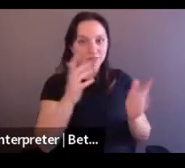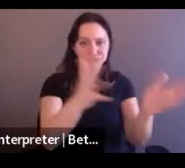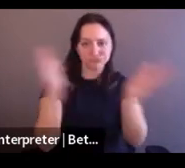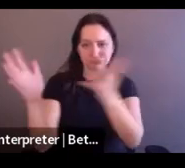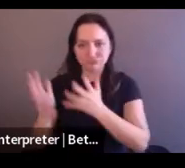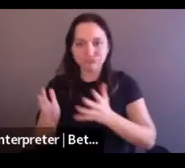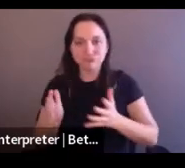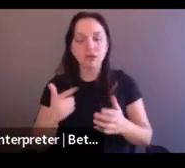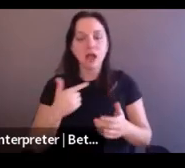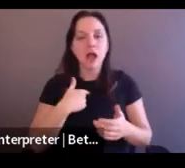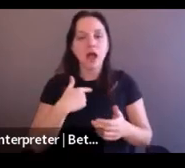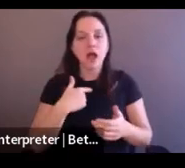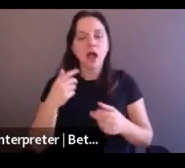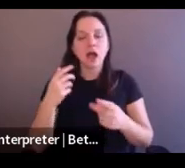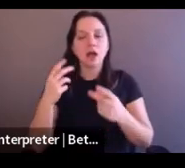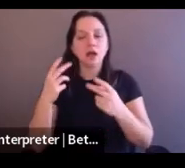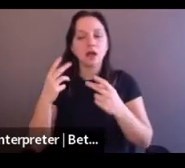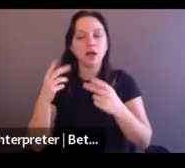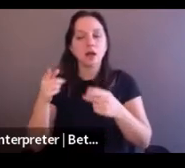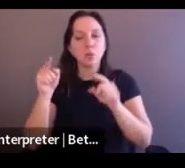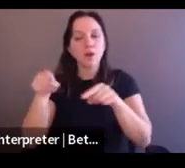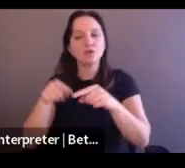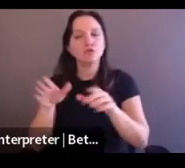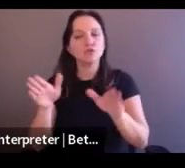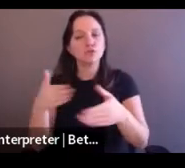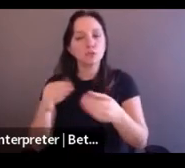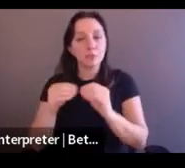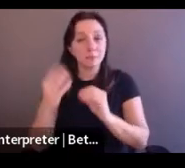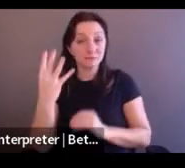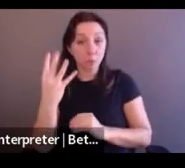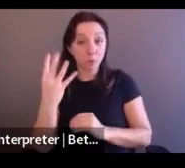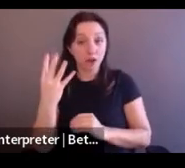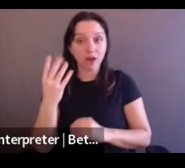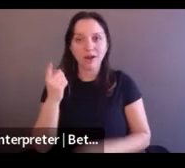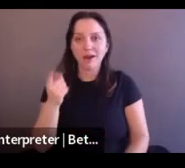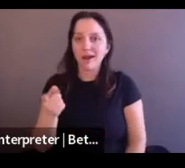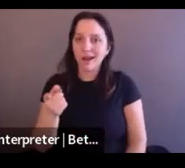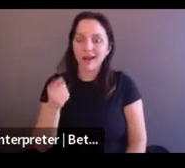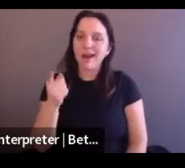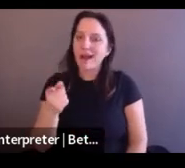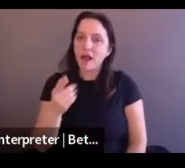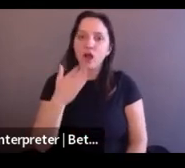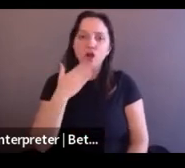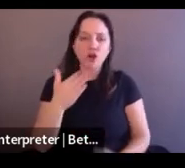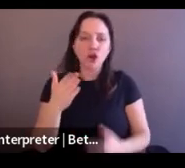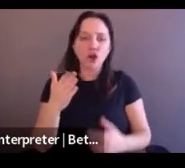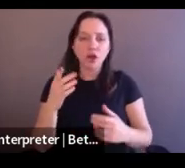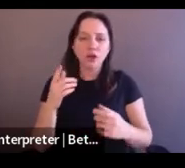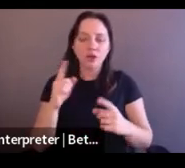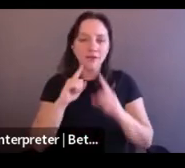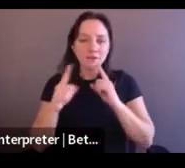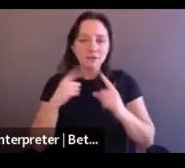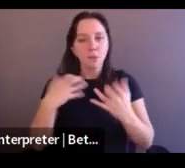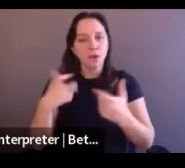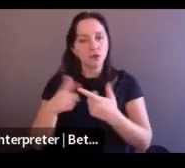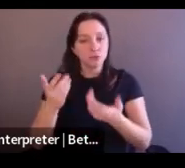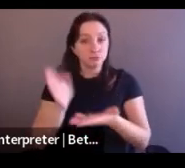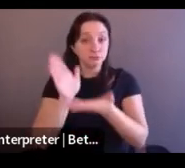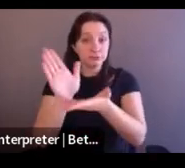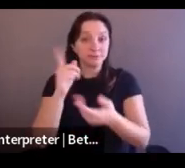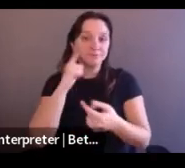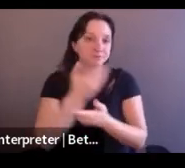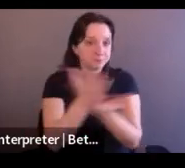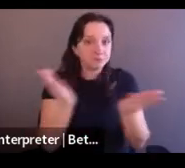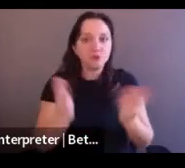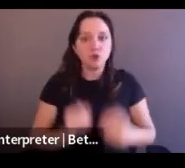breakout four, and we had a really good conversation. One point that I want to pull out of there was, you